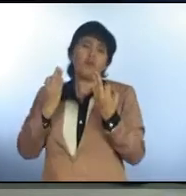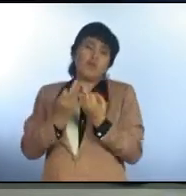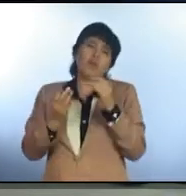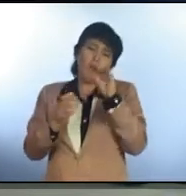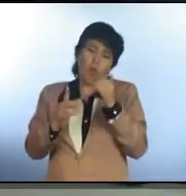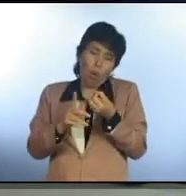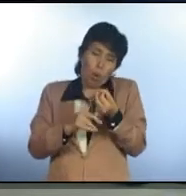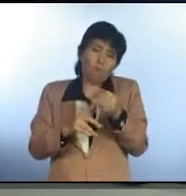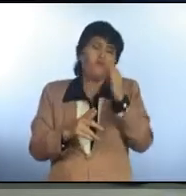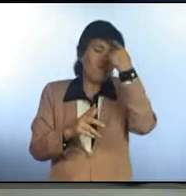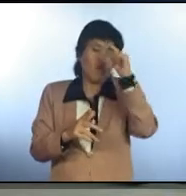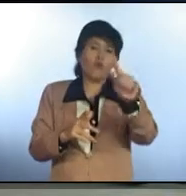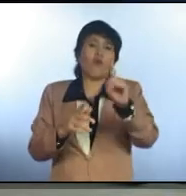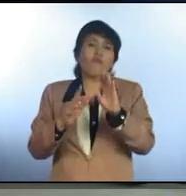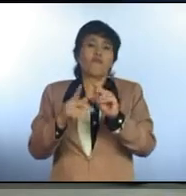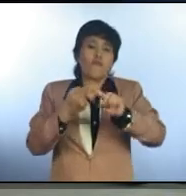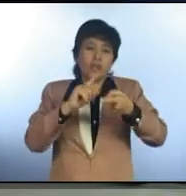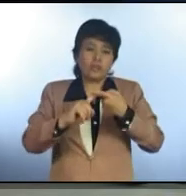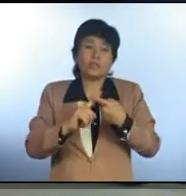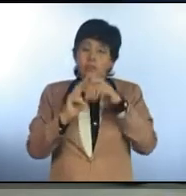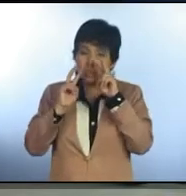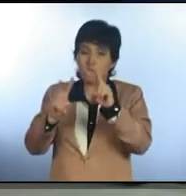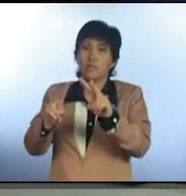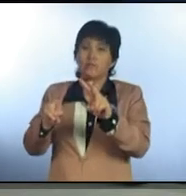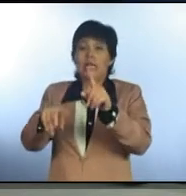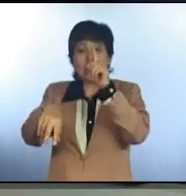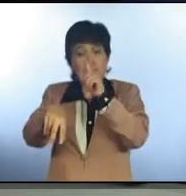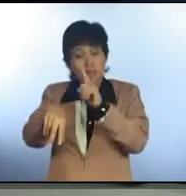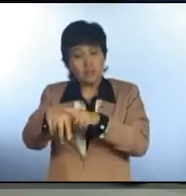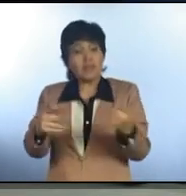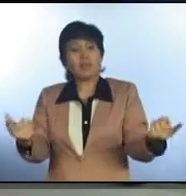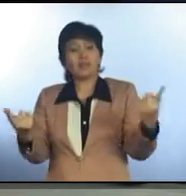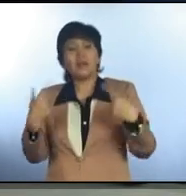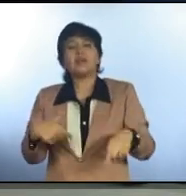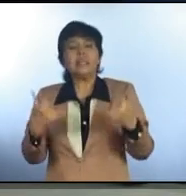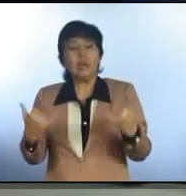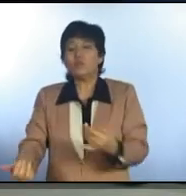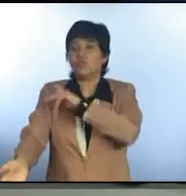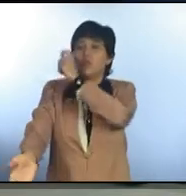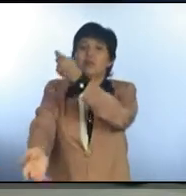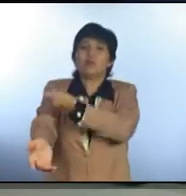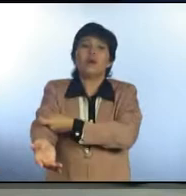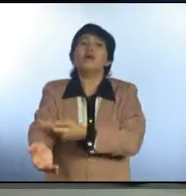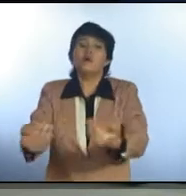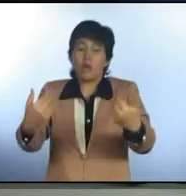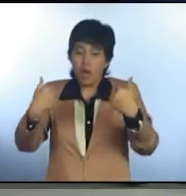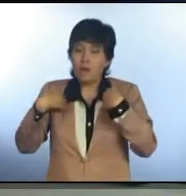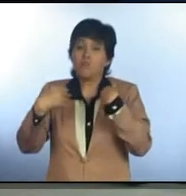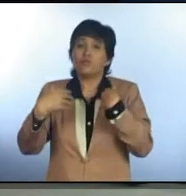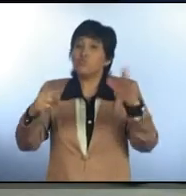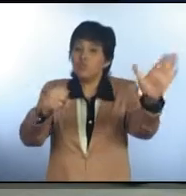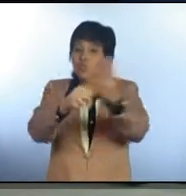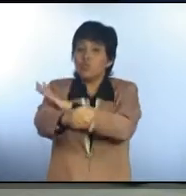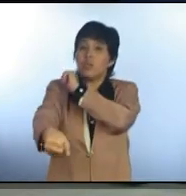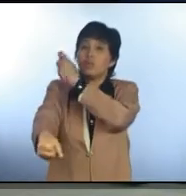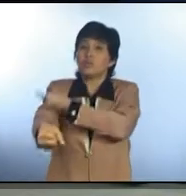your friends? Yep. We'll see that when the time comes. Next one is your energy. Do you have enough energy